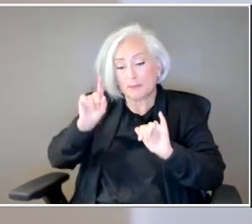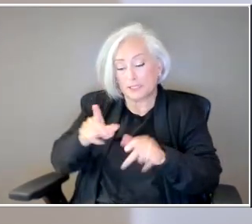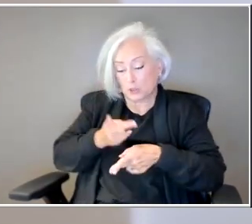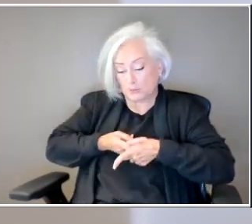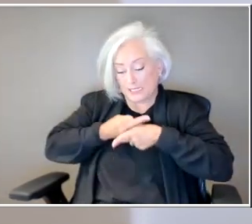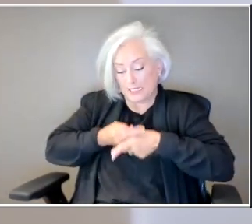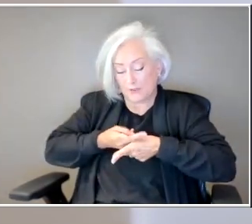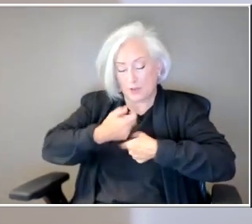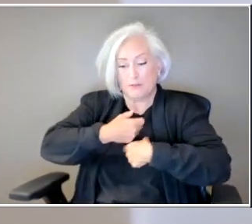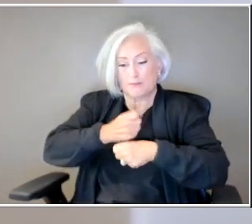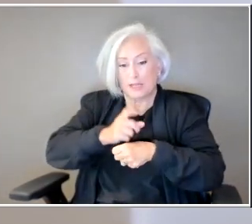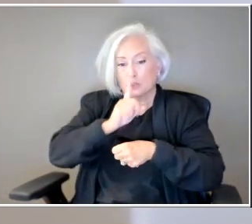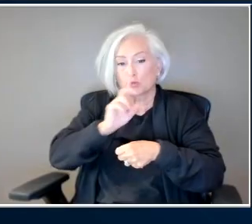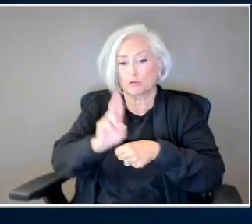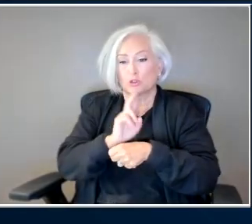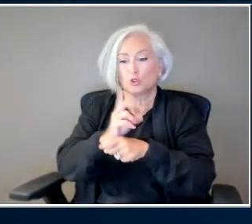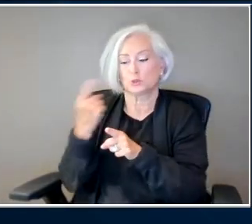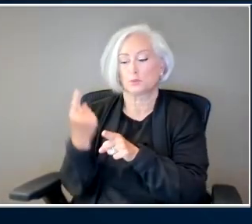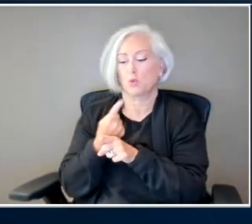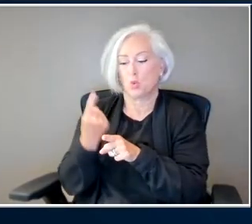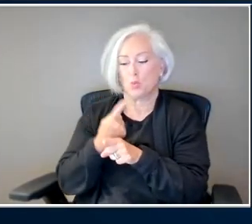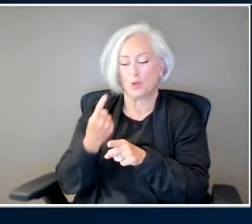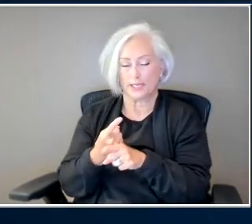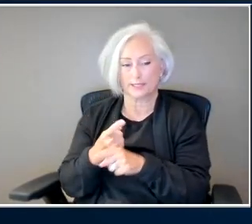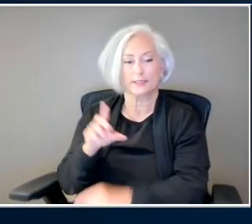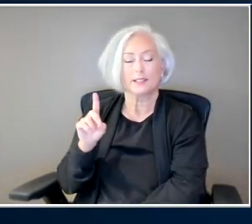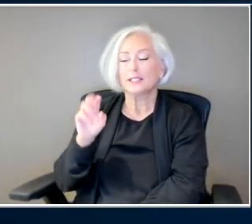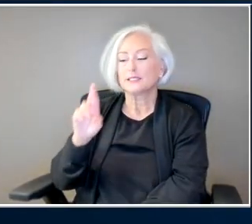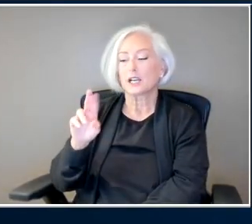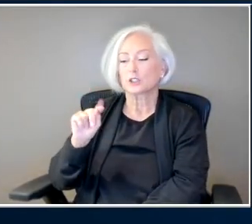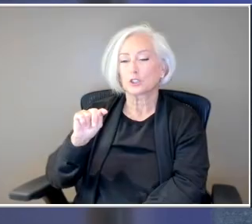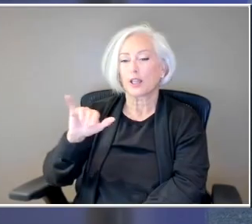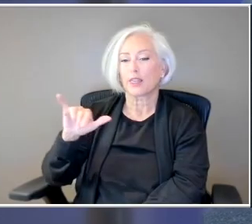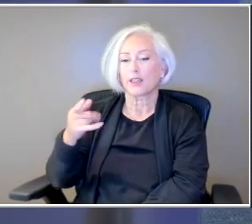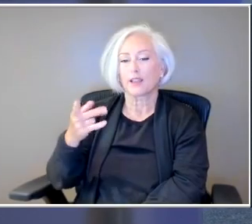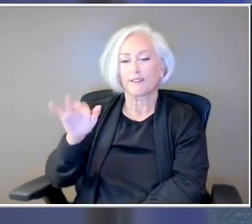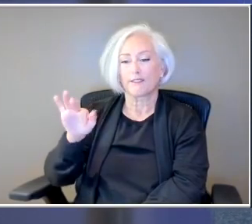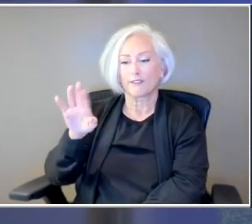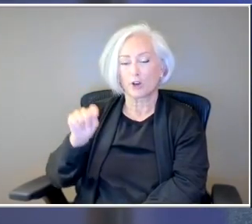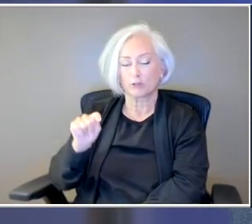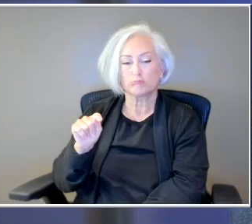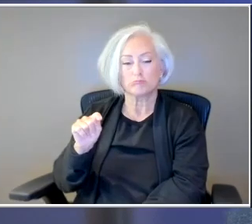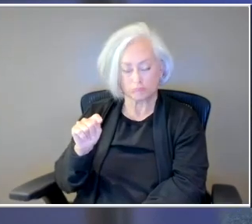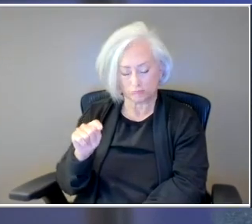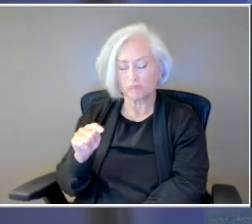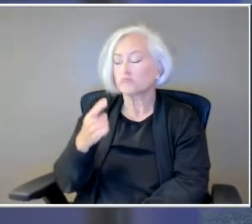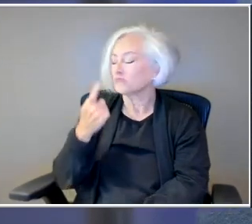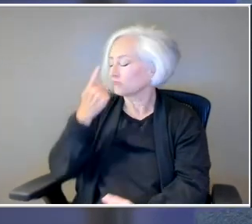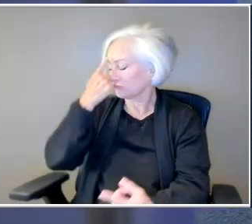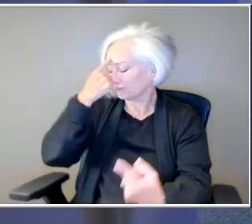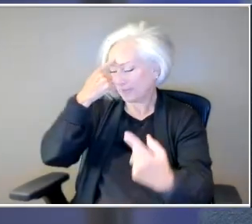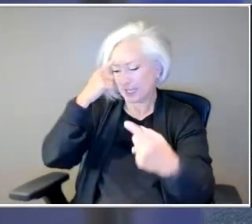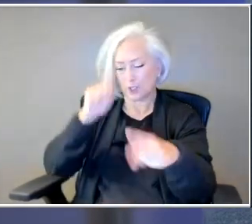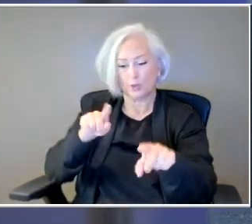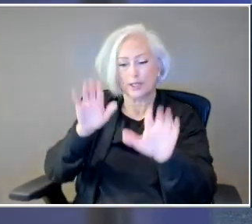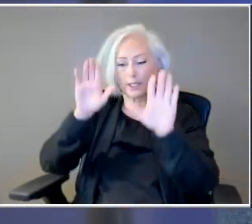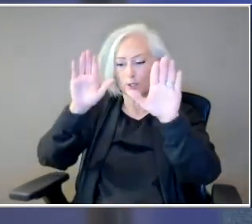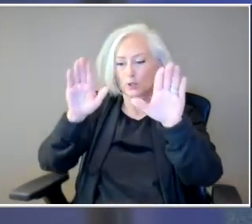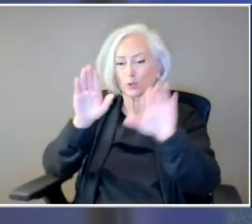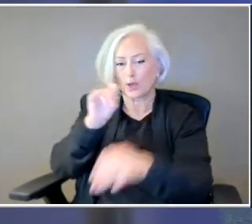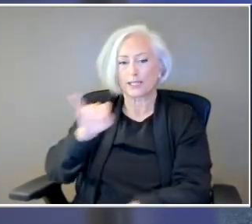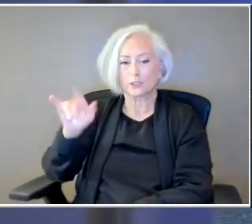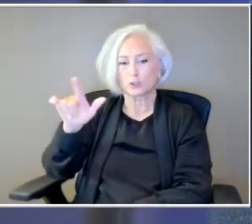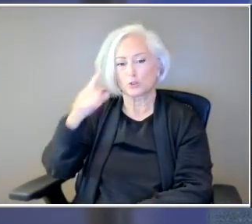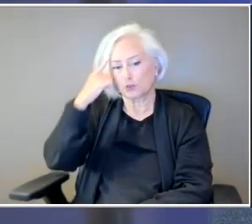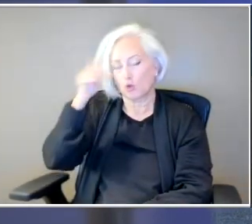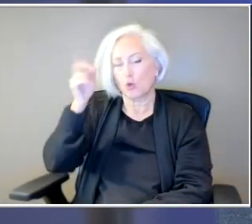used appropriately. Dr. Tifo, what's the takeaway? I agree with that. I think this is a great tool for people who are struggling with obesity, which is